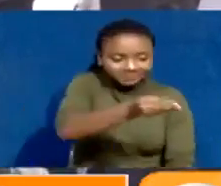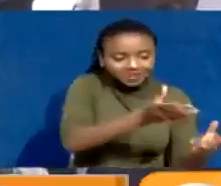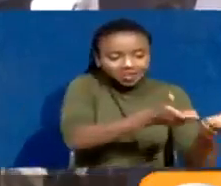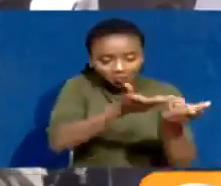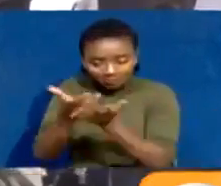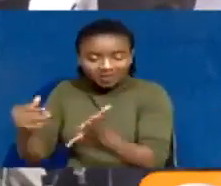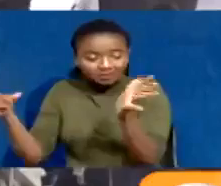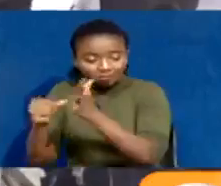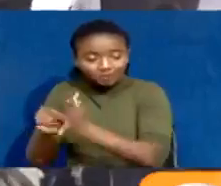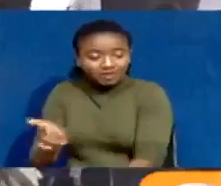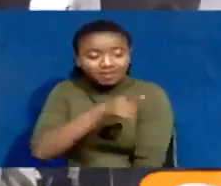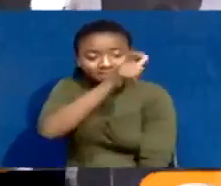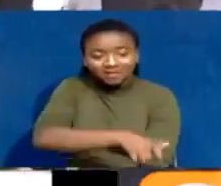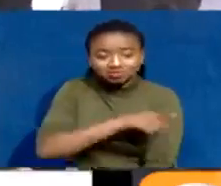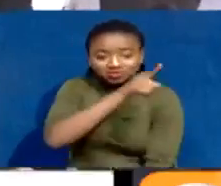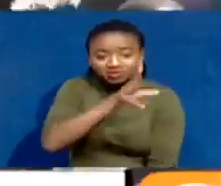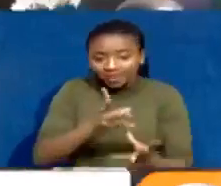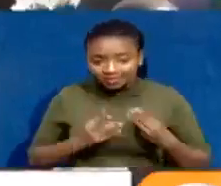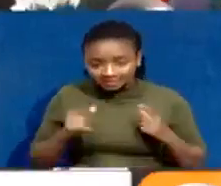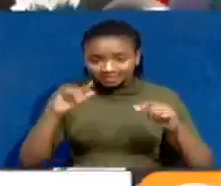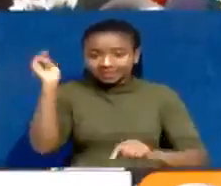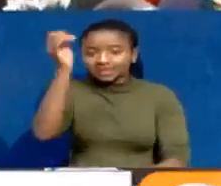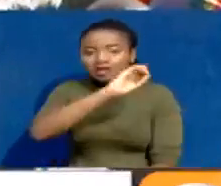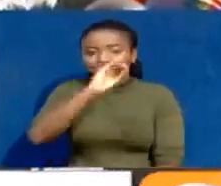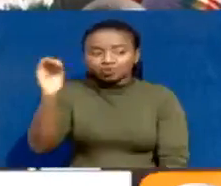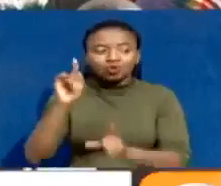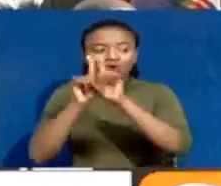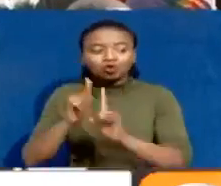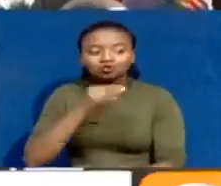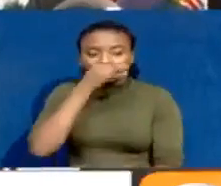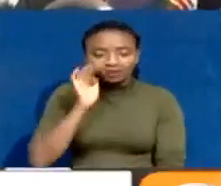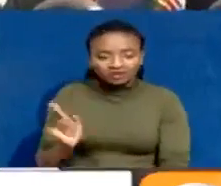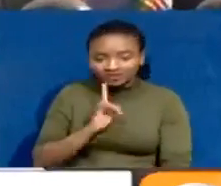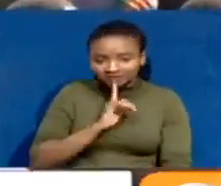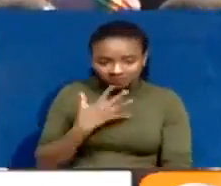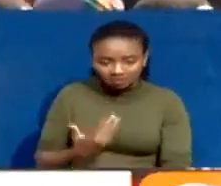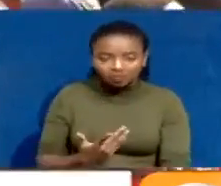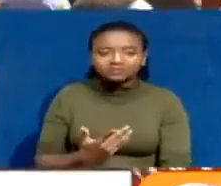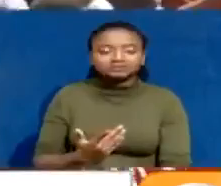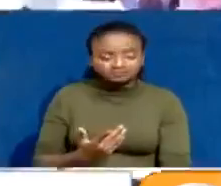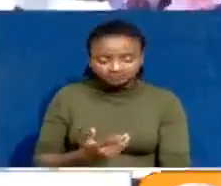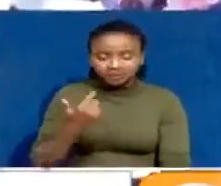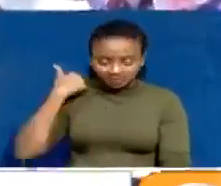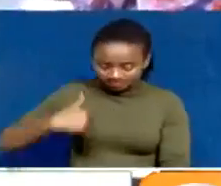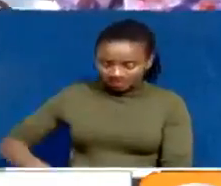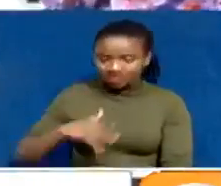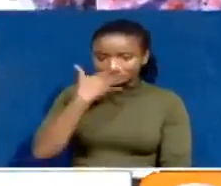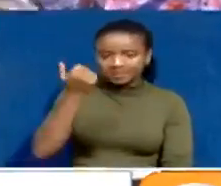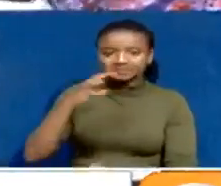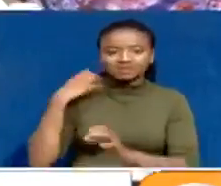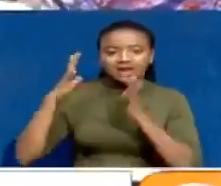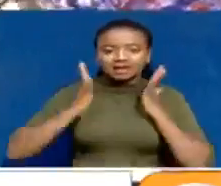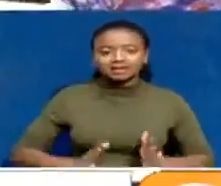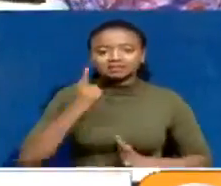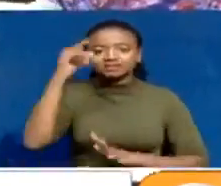vurugu. Jamaa huyo hatakikani hapa Kenya. ANC leader telling Kajiado voters that he is best suited to take over